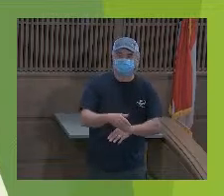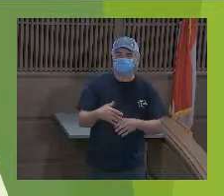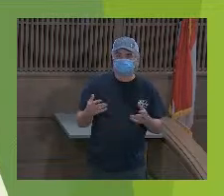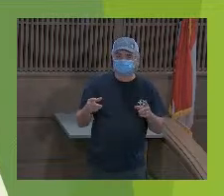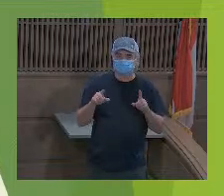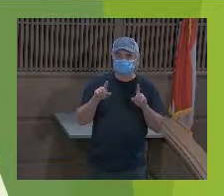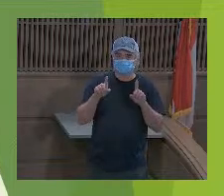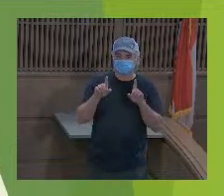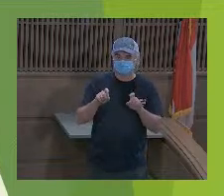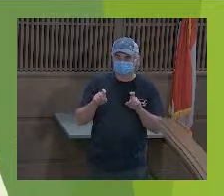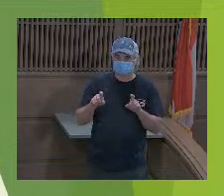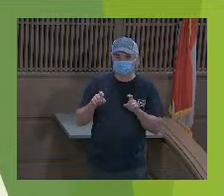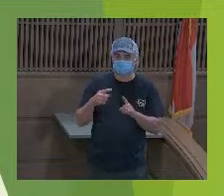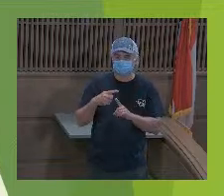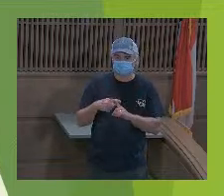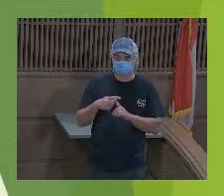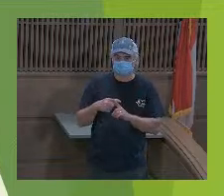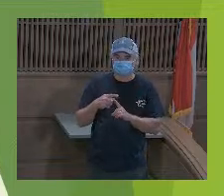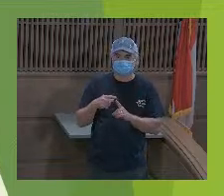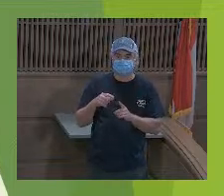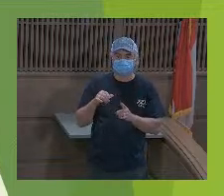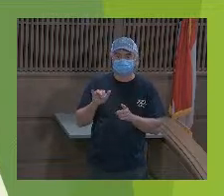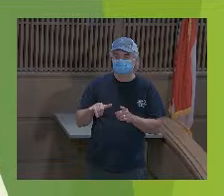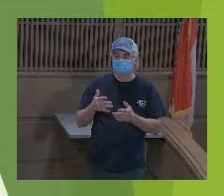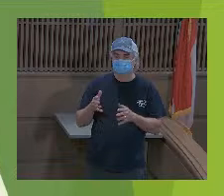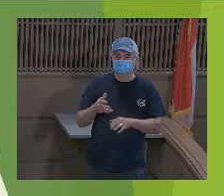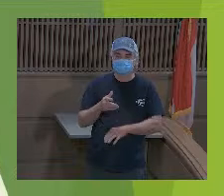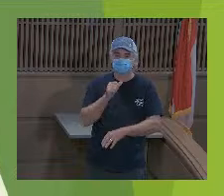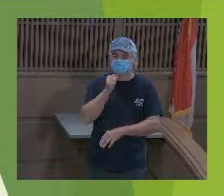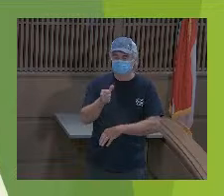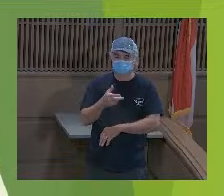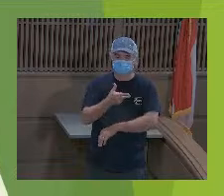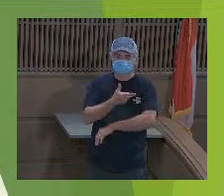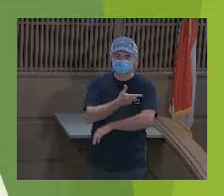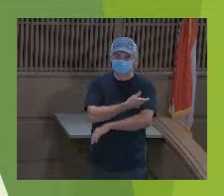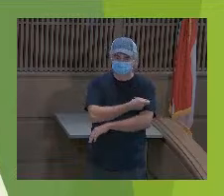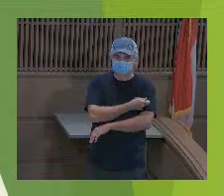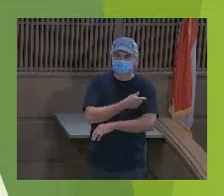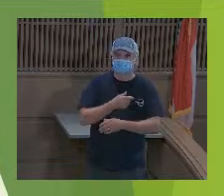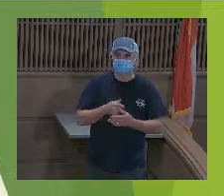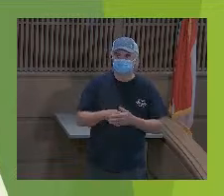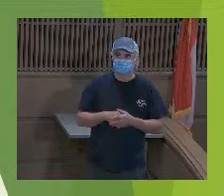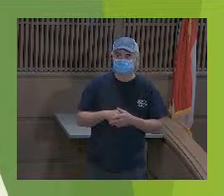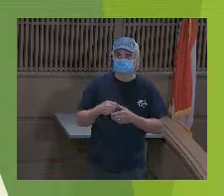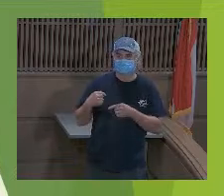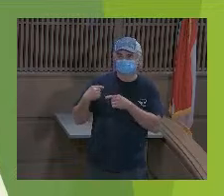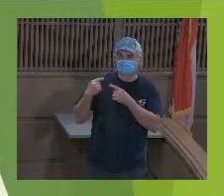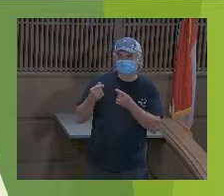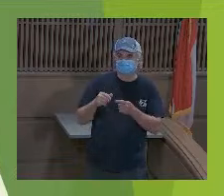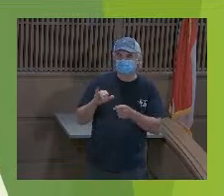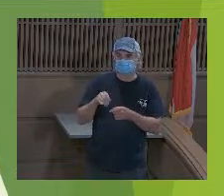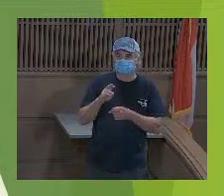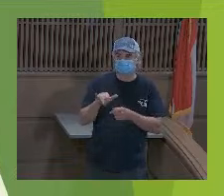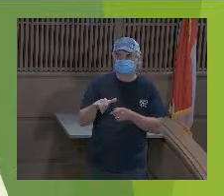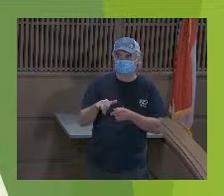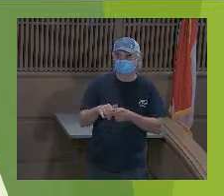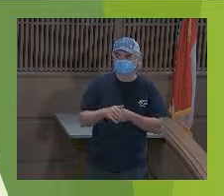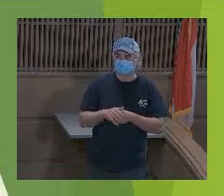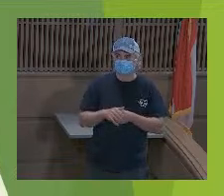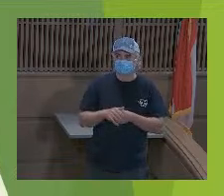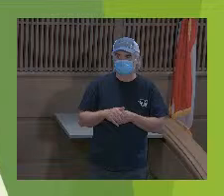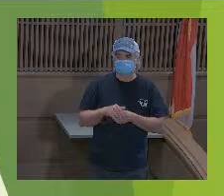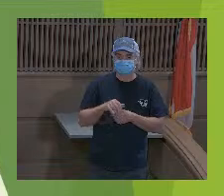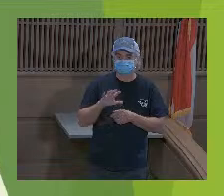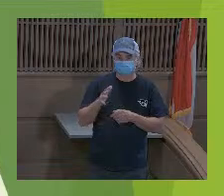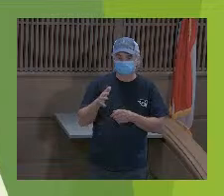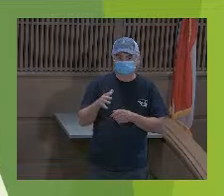have not been vaccinated. I believe throughout this spike since July 5th, I think the number is about